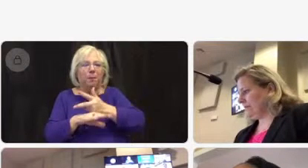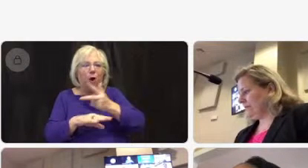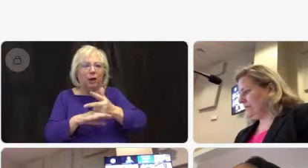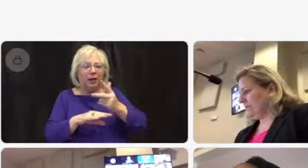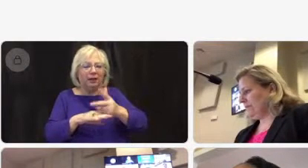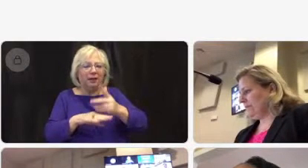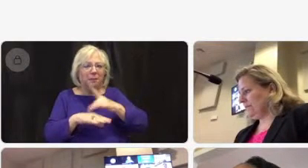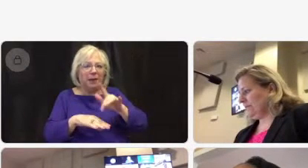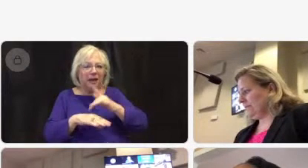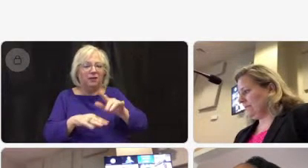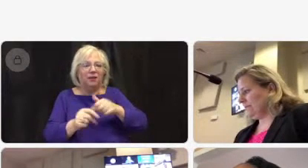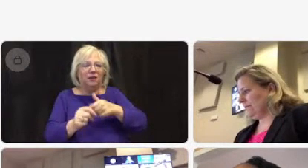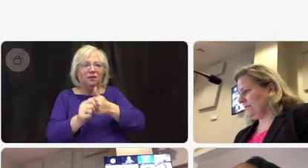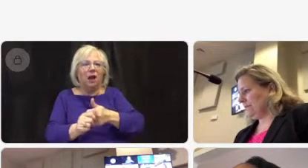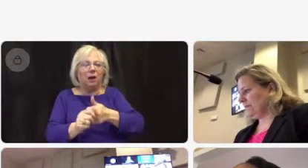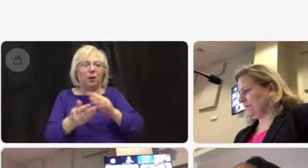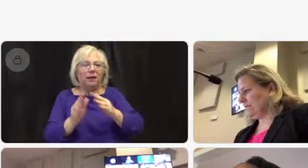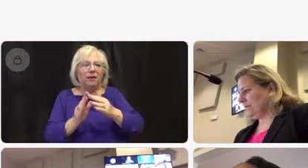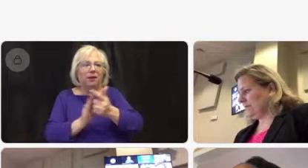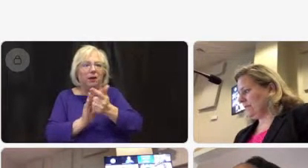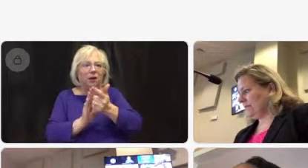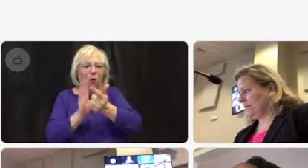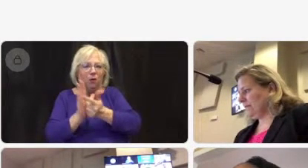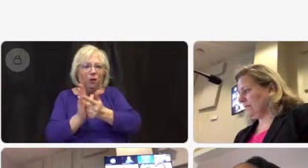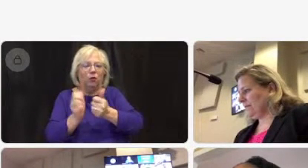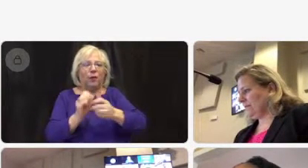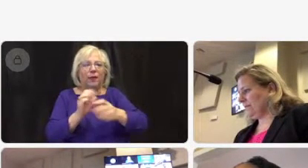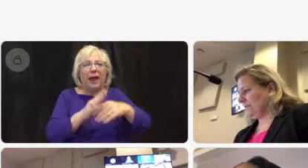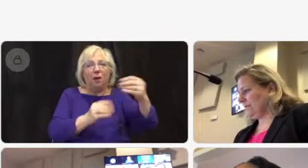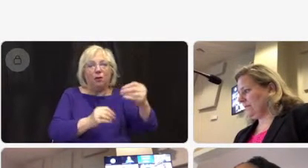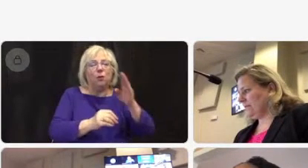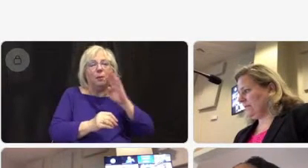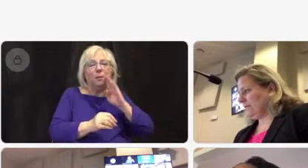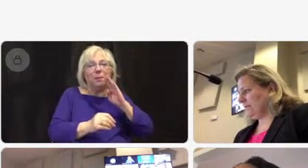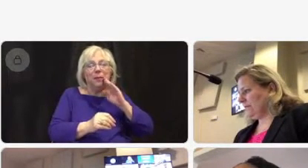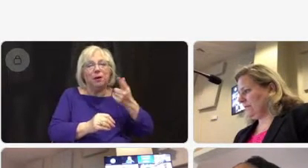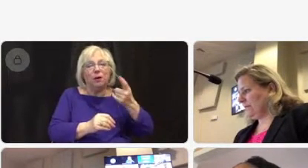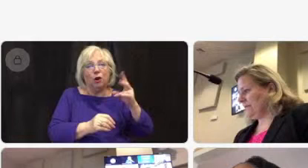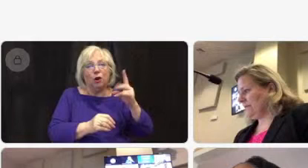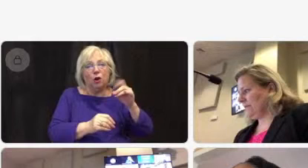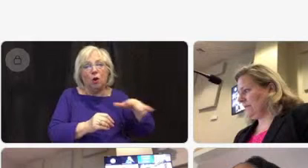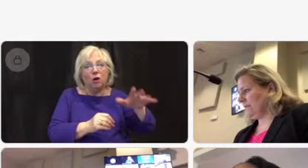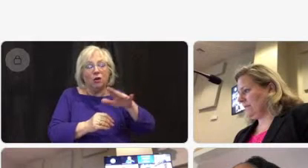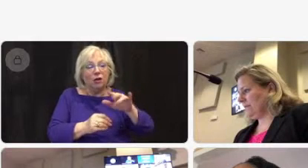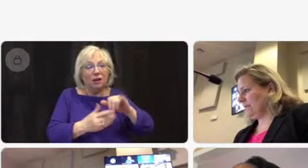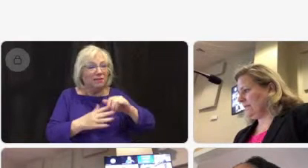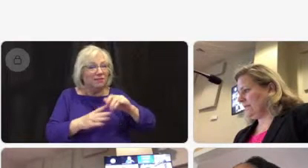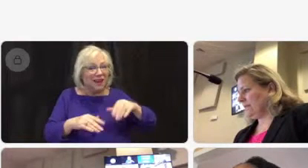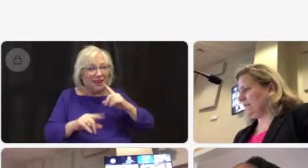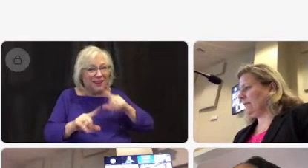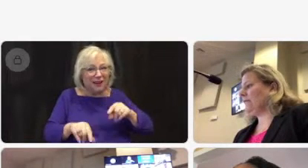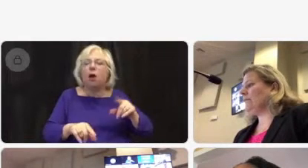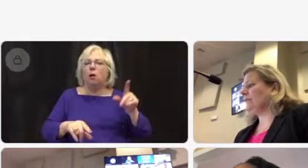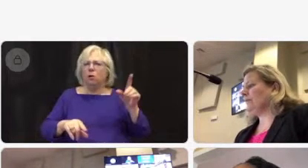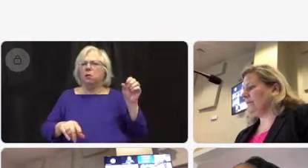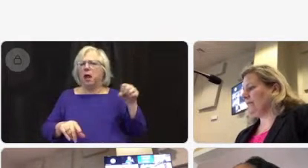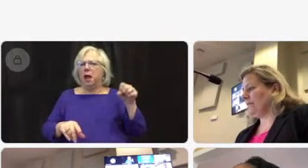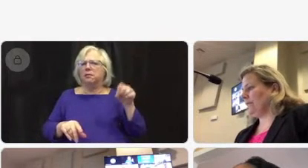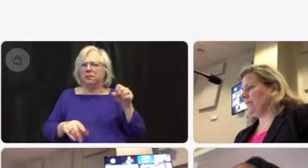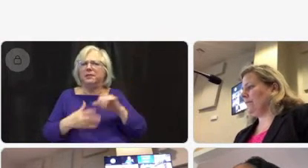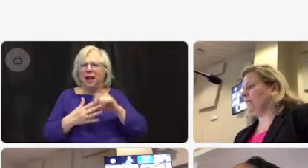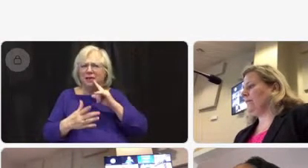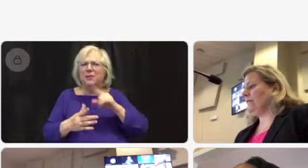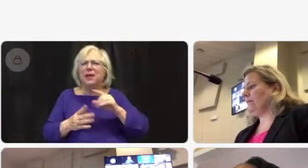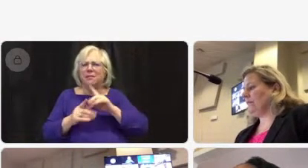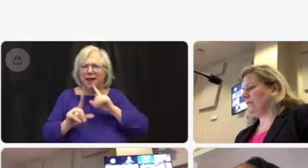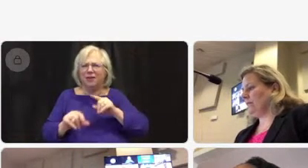ordinance with the proposed outdoor beer garden addition, question mark? That hadn't been answered yet? Or? Yes, sir. That has been answered and cleared